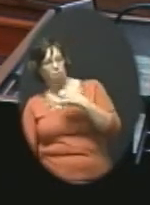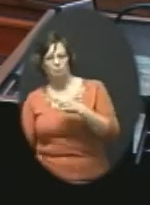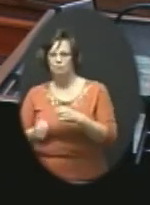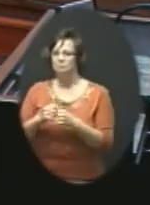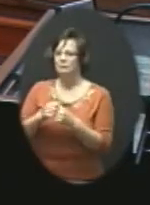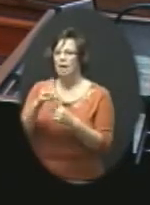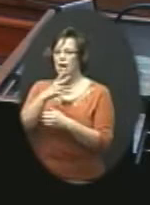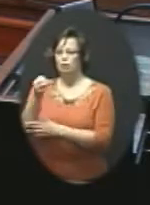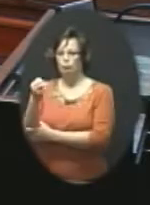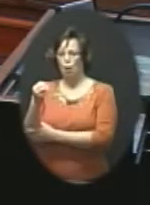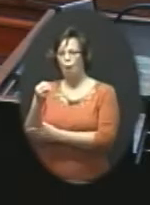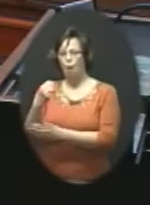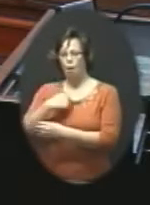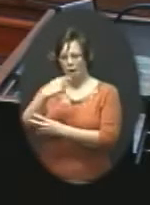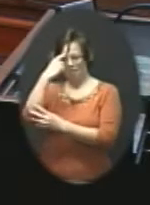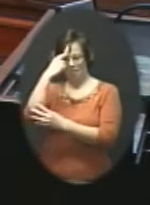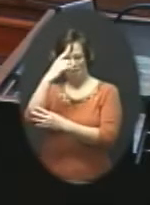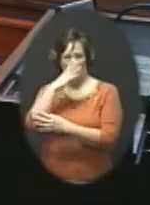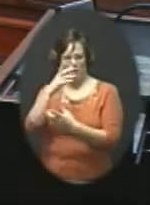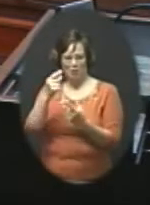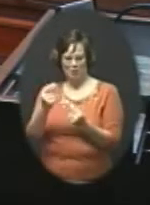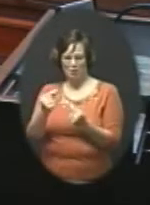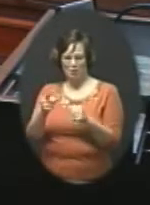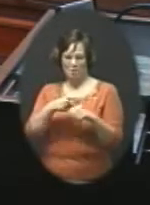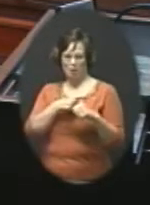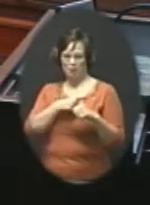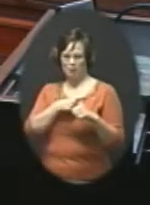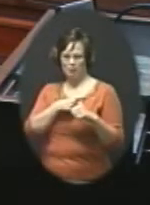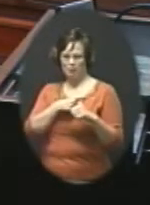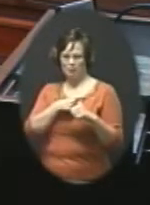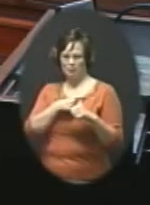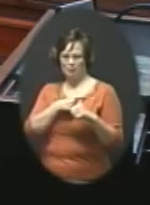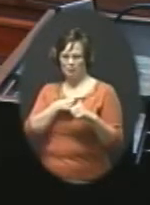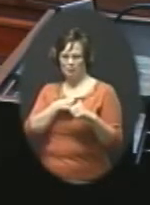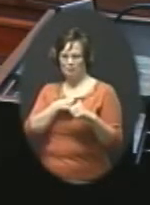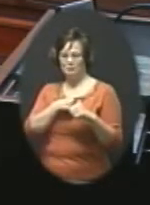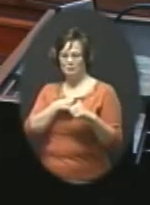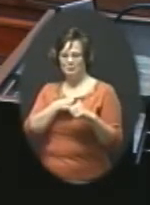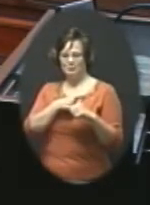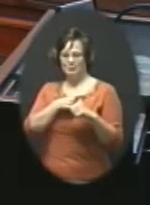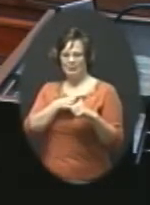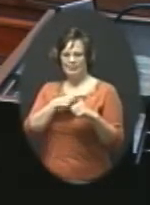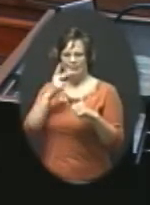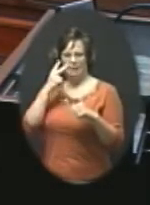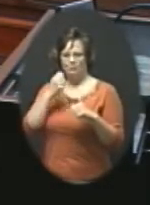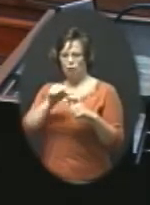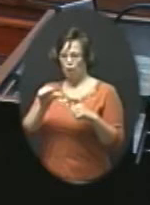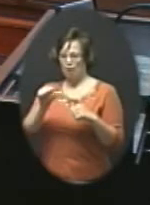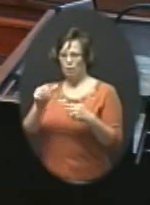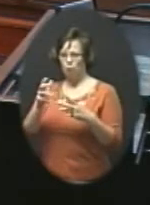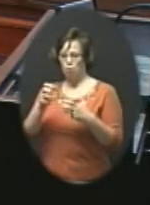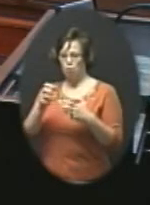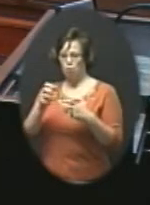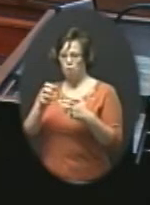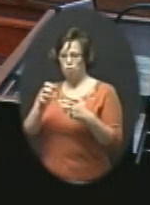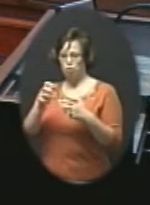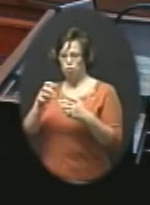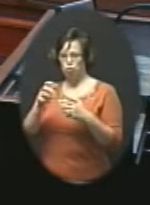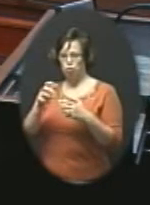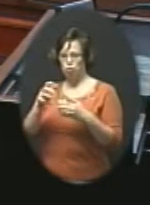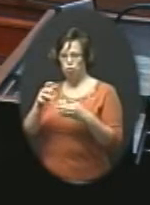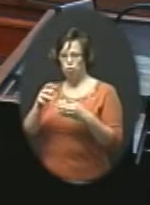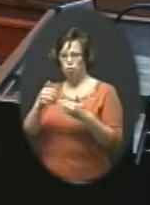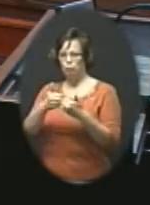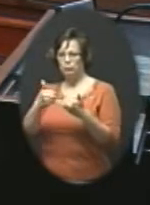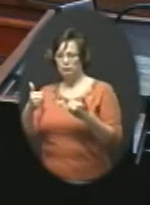And so what I thought we would do first is see if there are any we'd like to pull and discuss